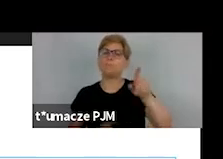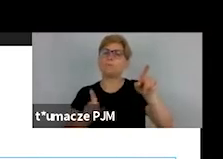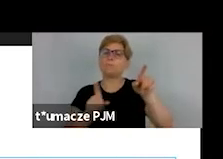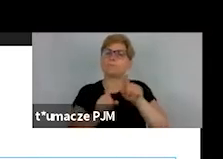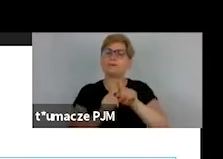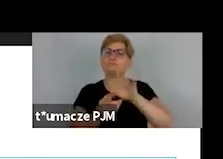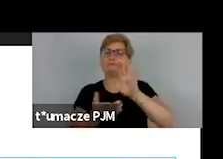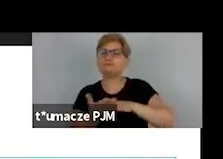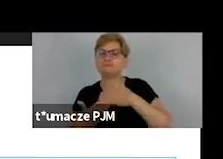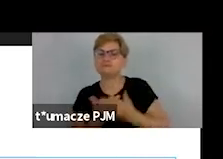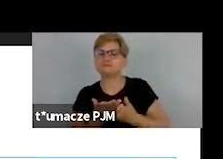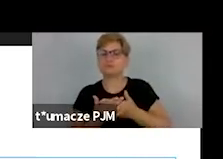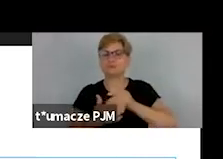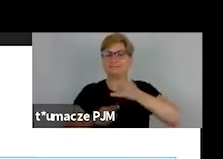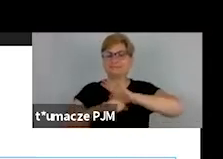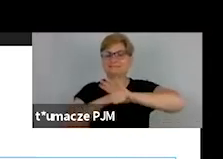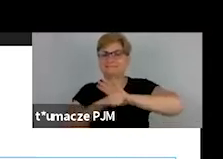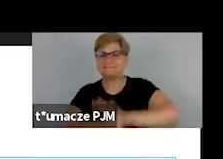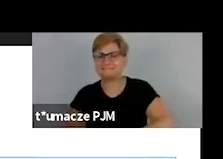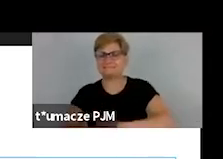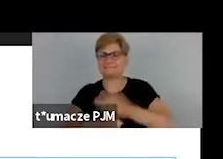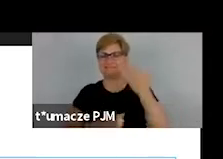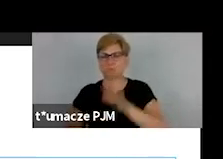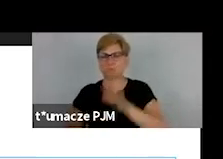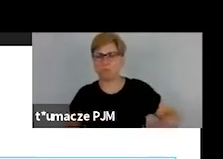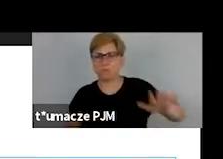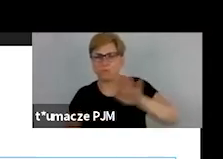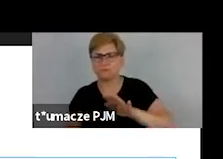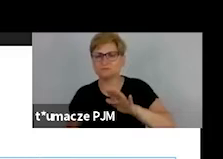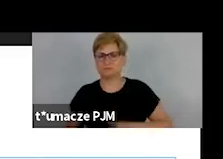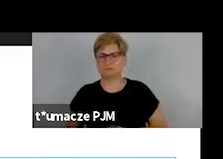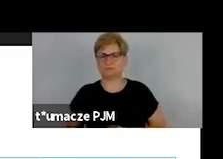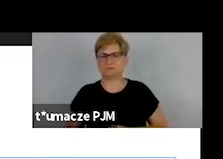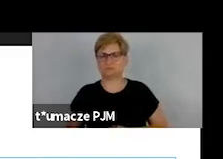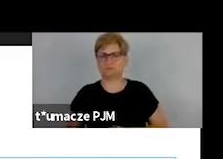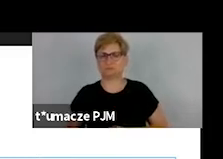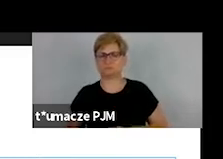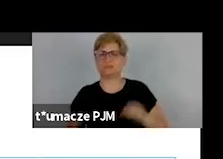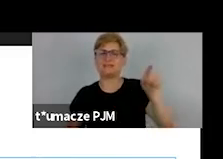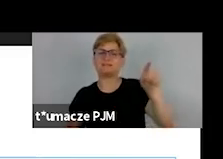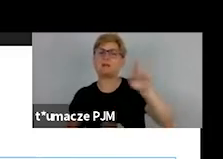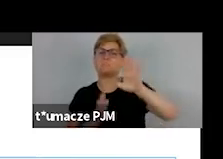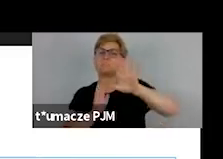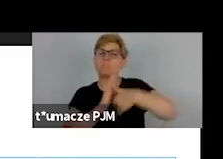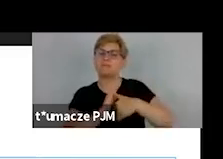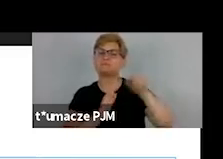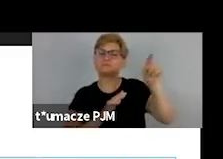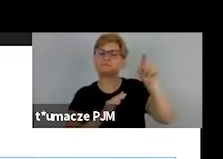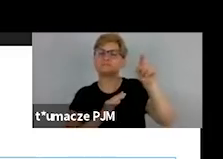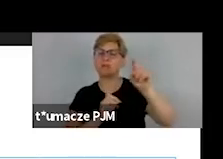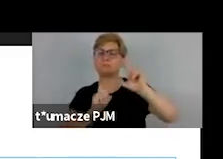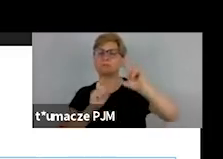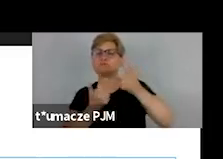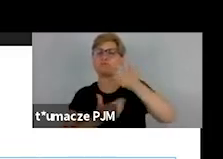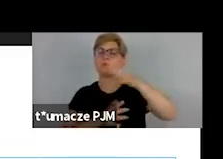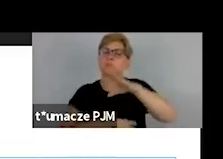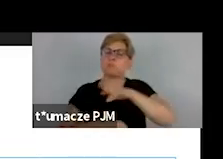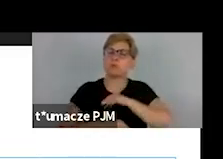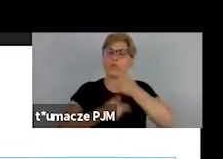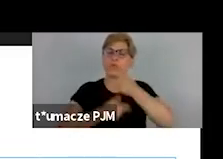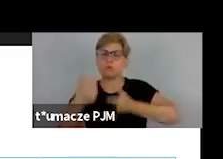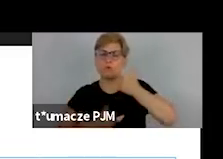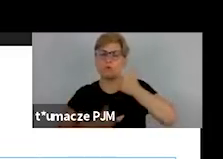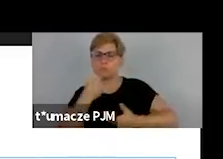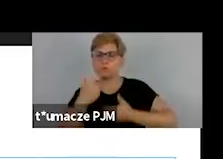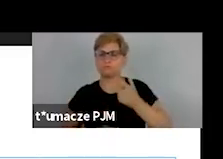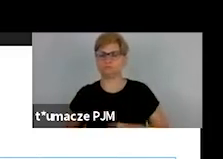And so what do we do with what we know to be true about the relationship between the built environment and violence,